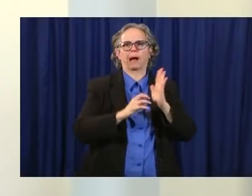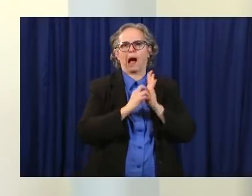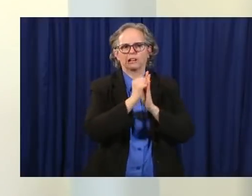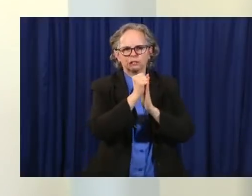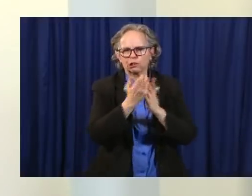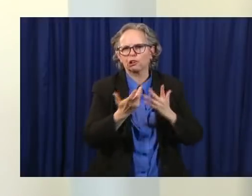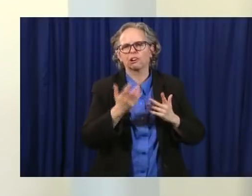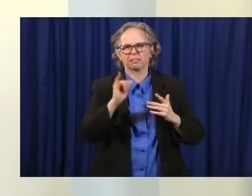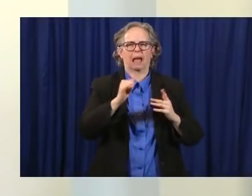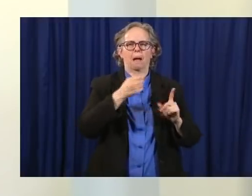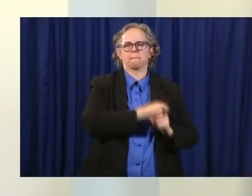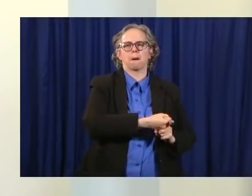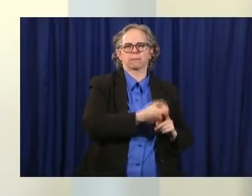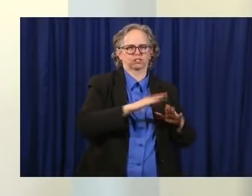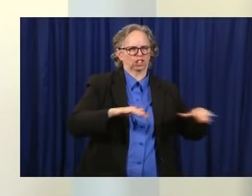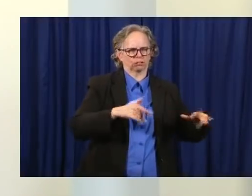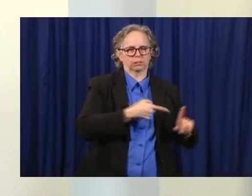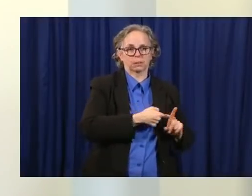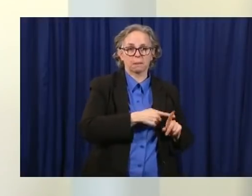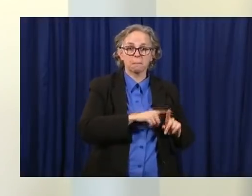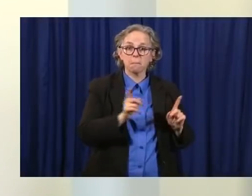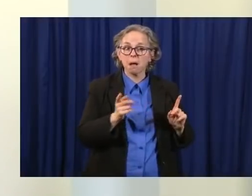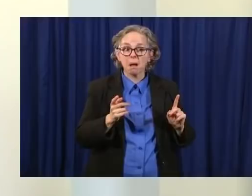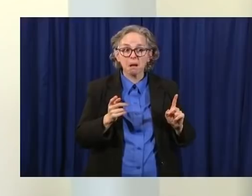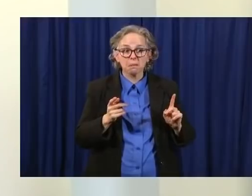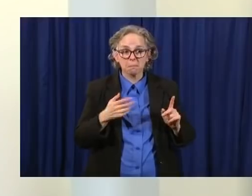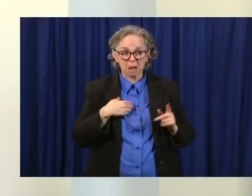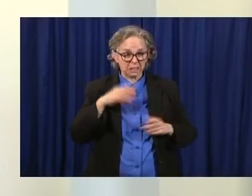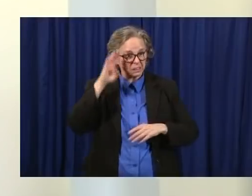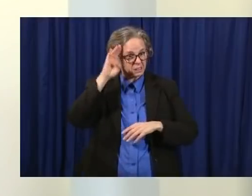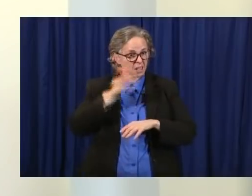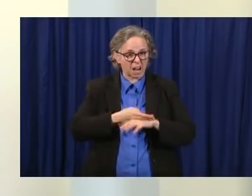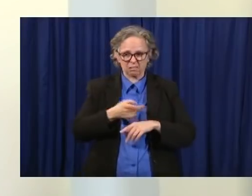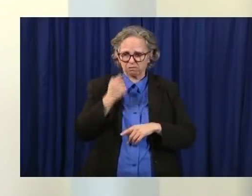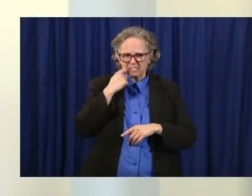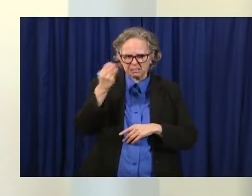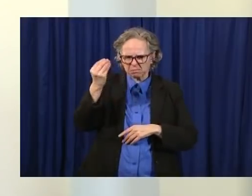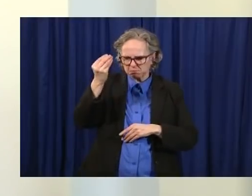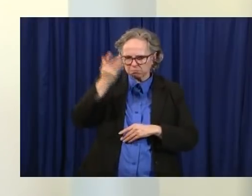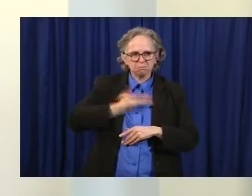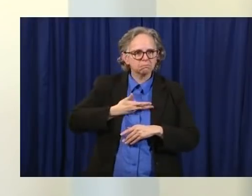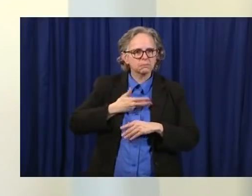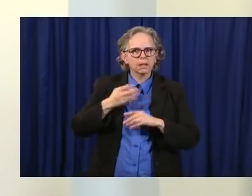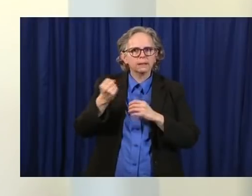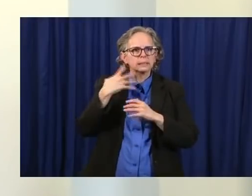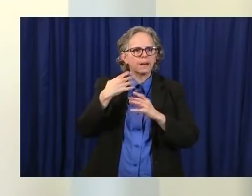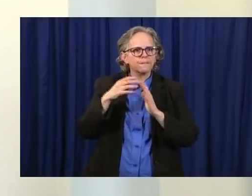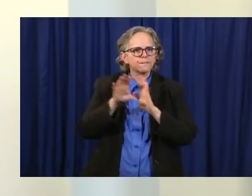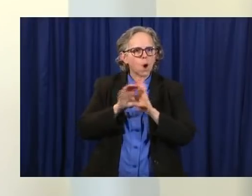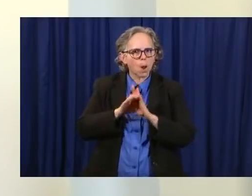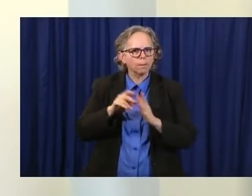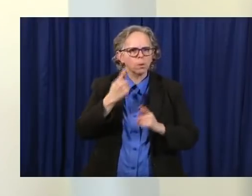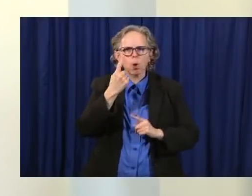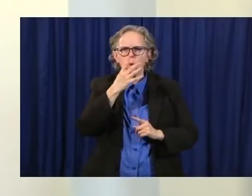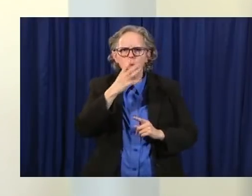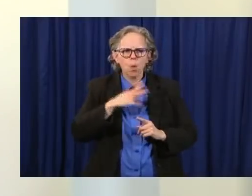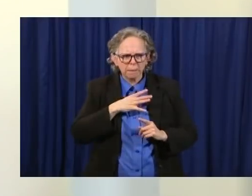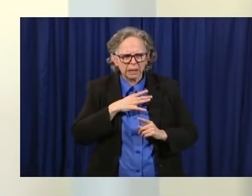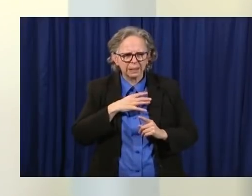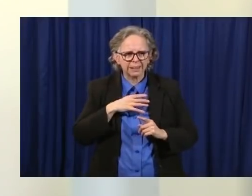But every now and then, I mean, my son just sent me a photo of a young woman who was at, Rainbow